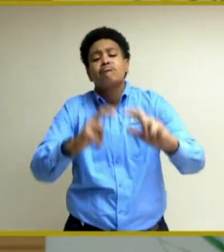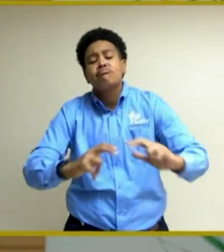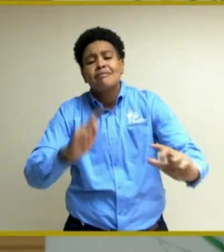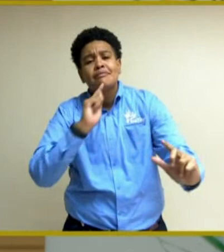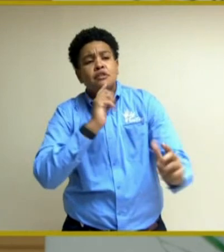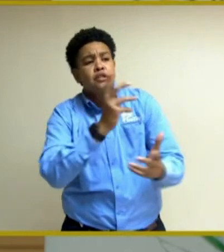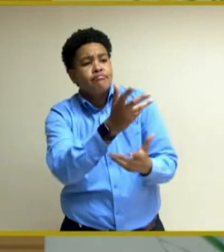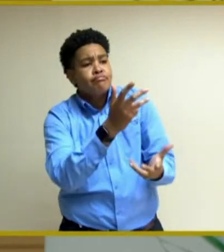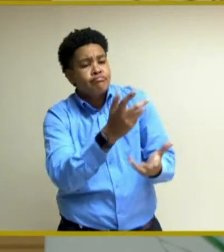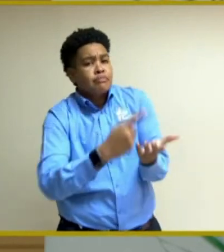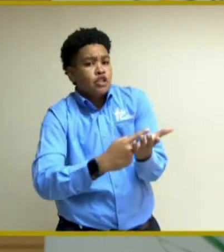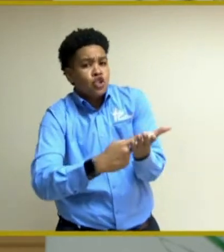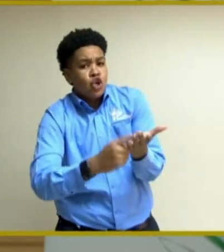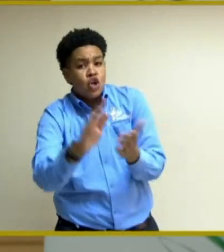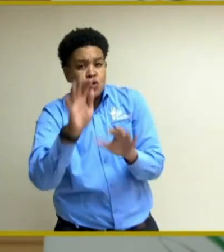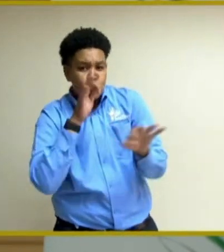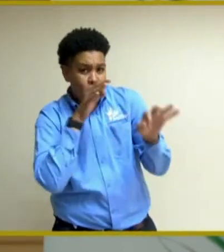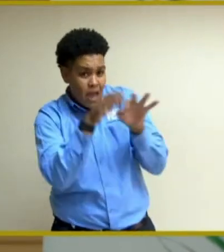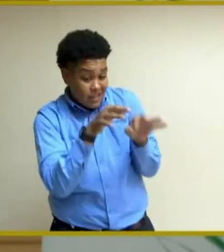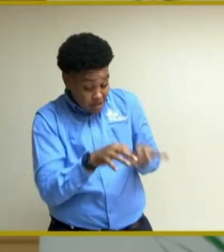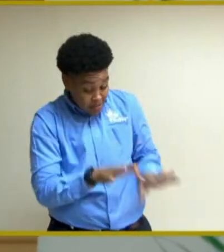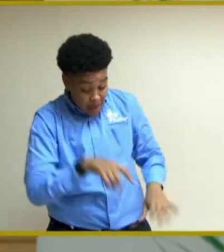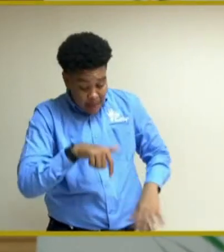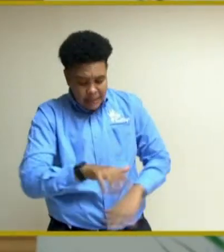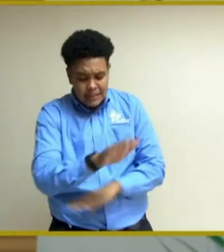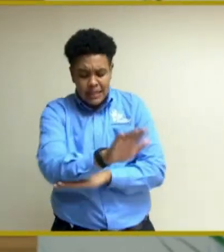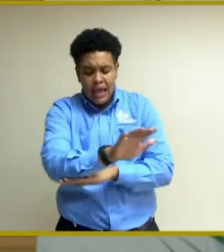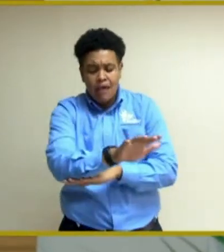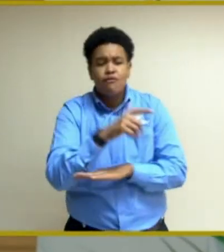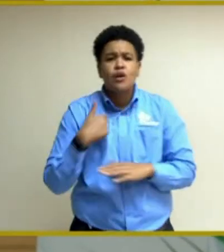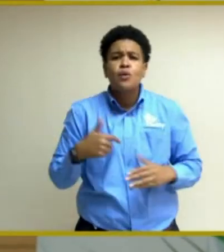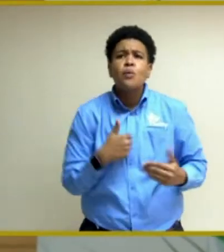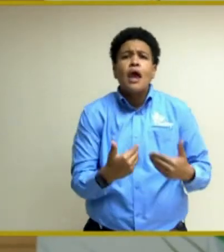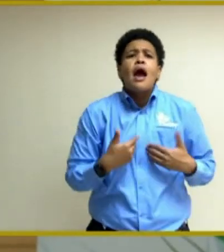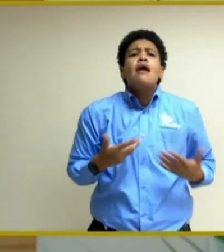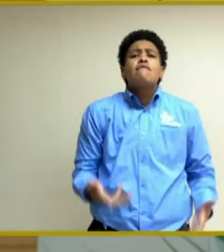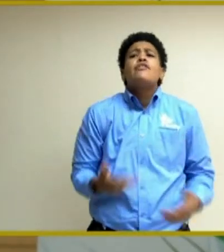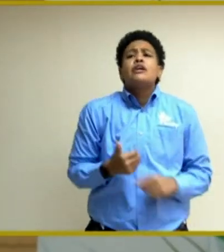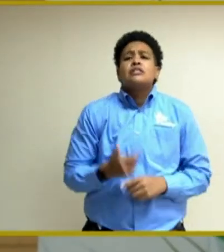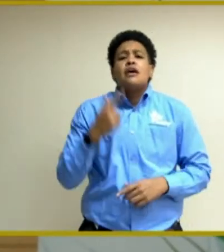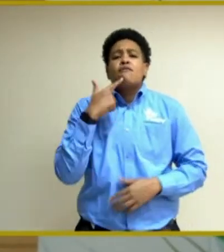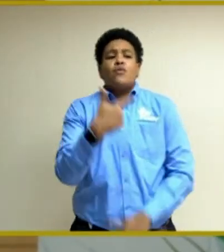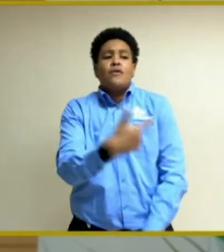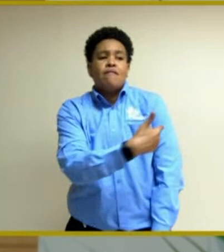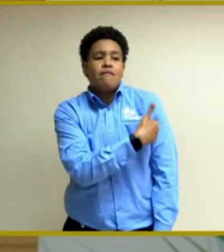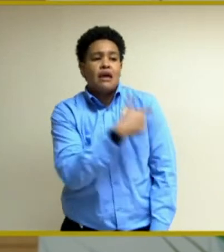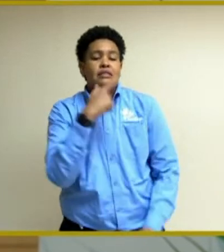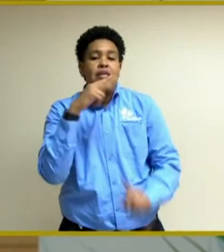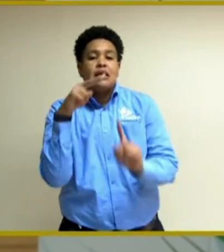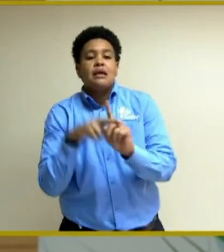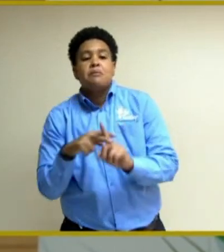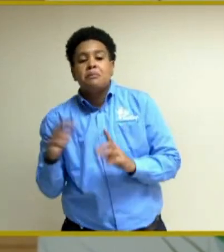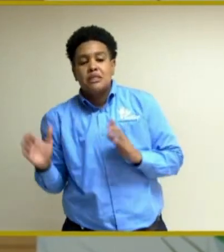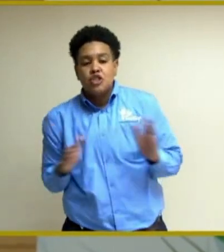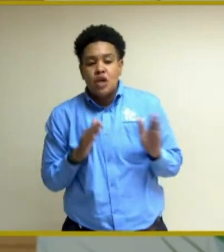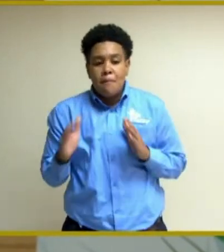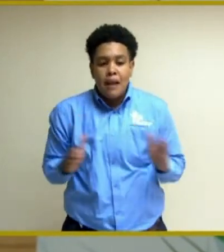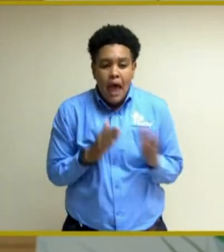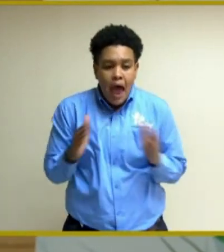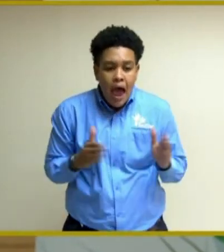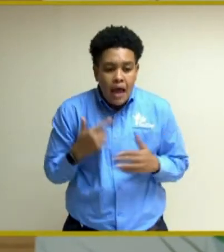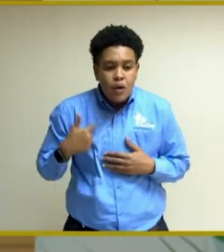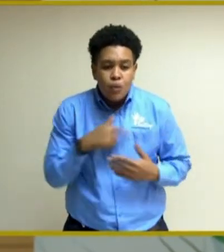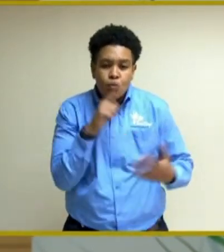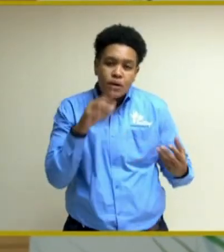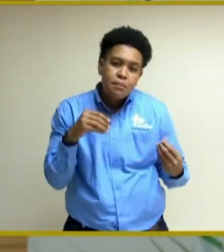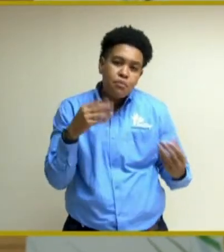discuss, to explain. This evening we have the Vaccine Implementation Plan. We will